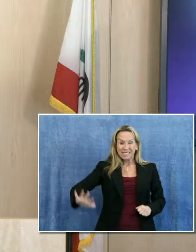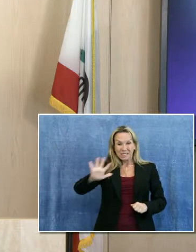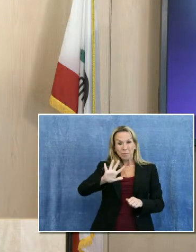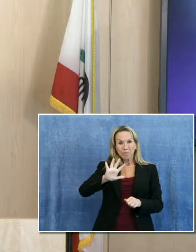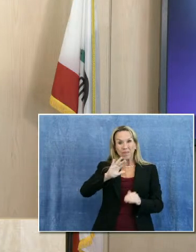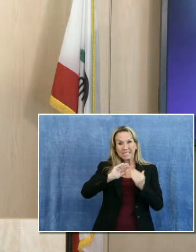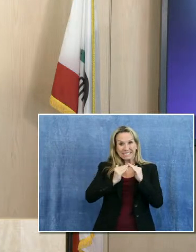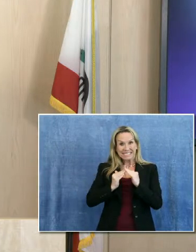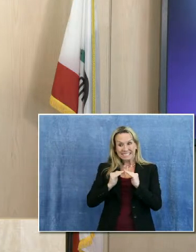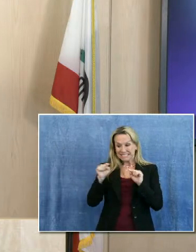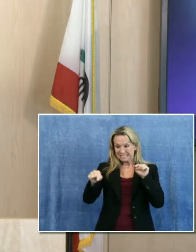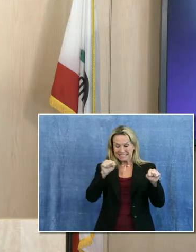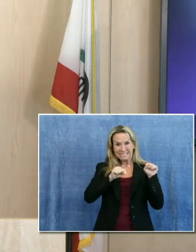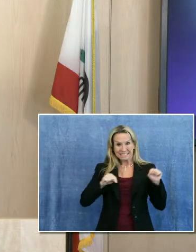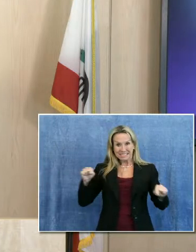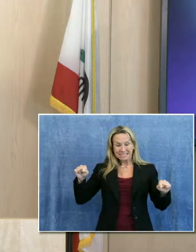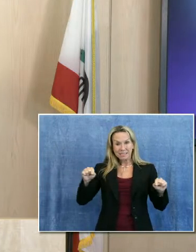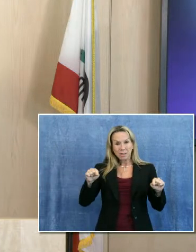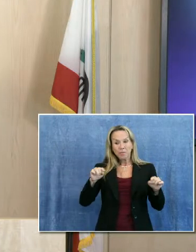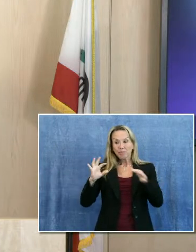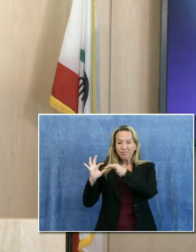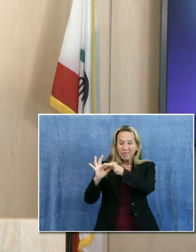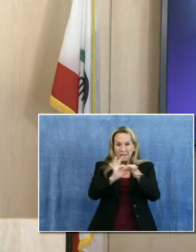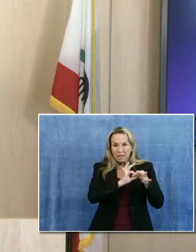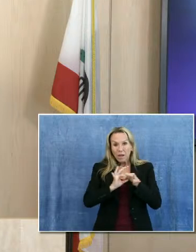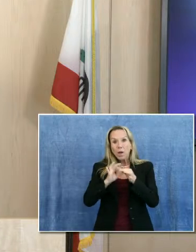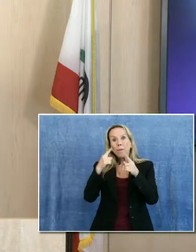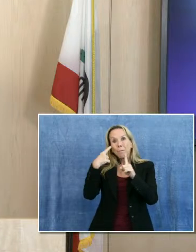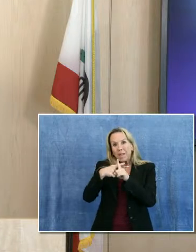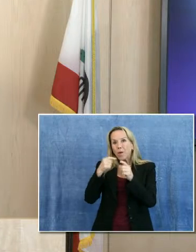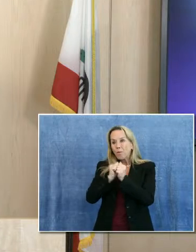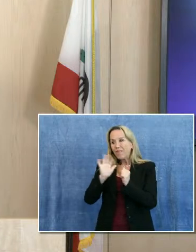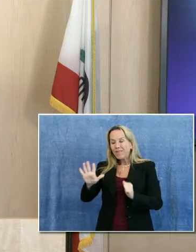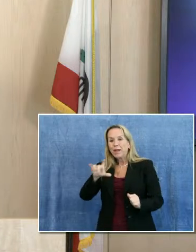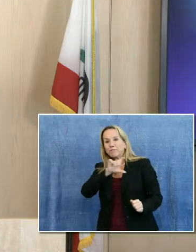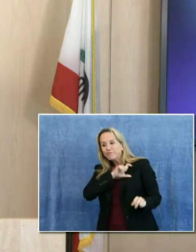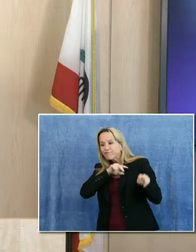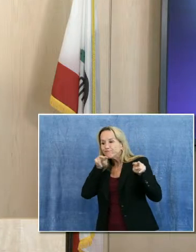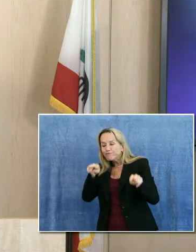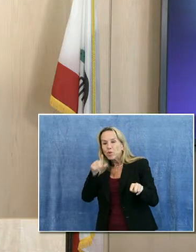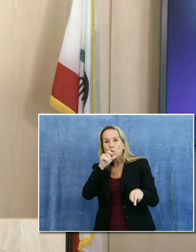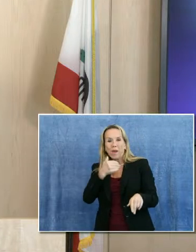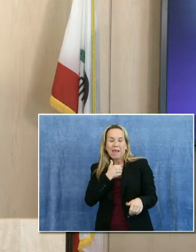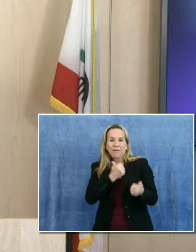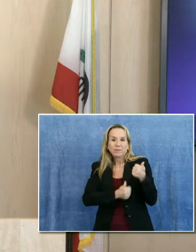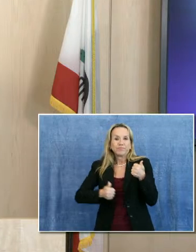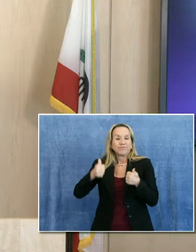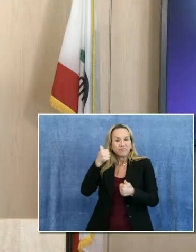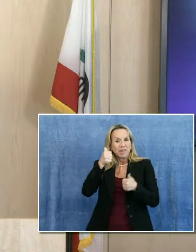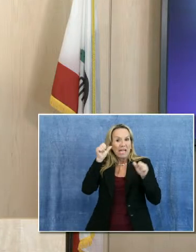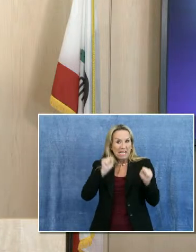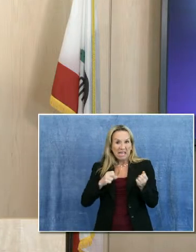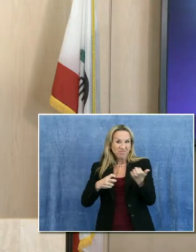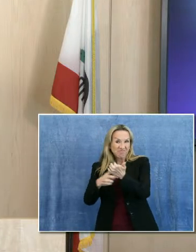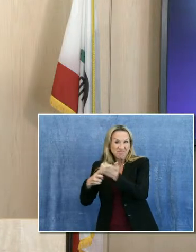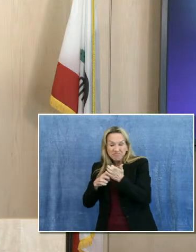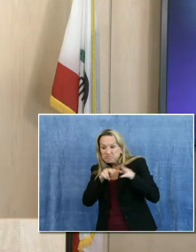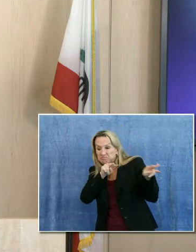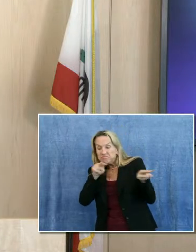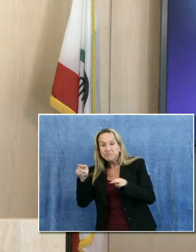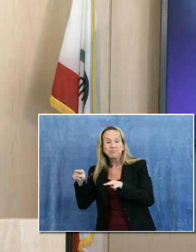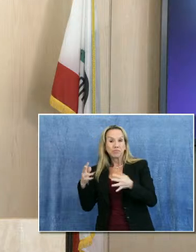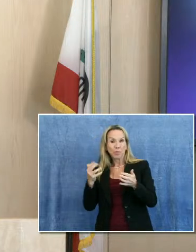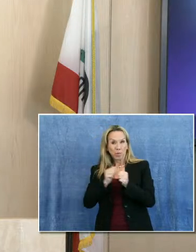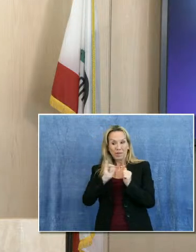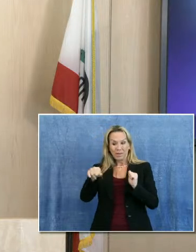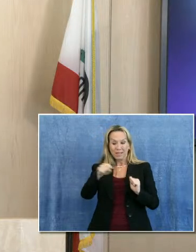cities, and we work with the law enforcement entities that have the jurisdiction and authority in each of these entities. There are some tools